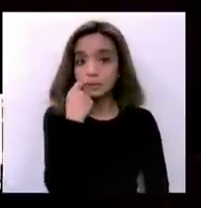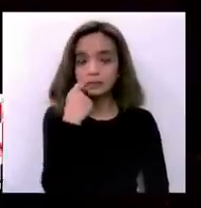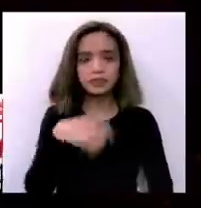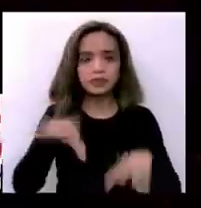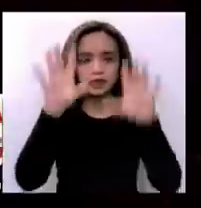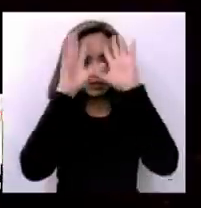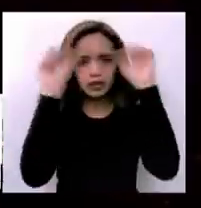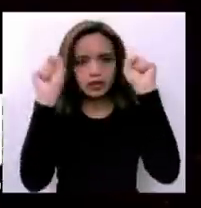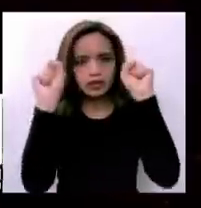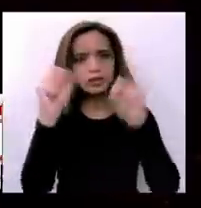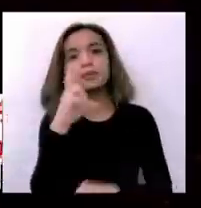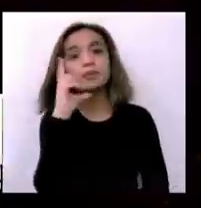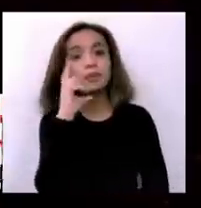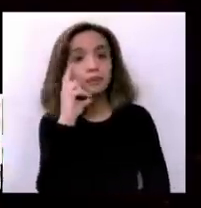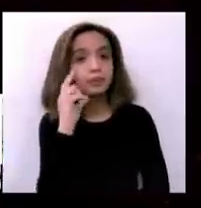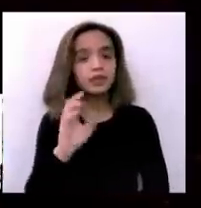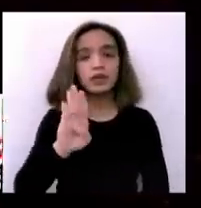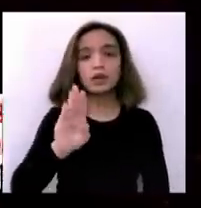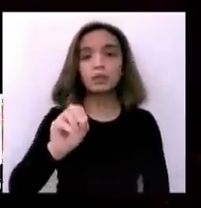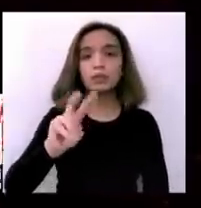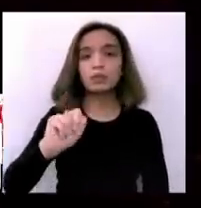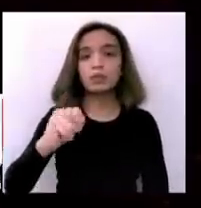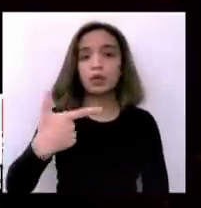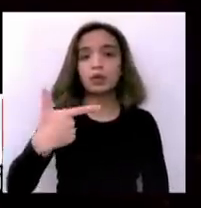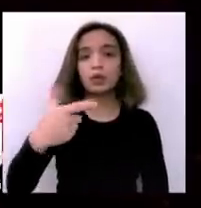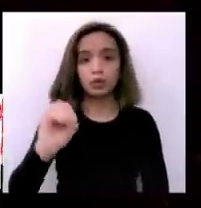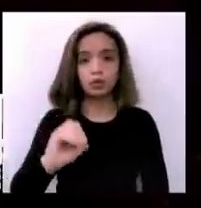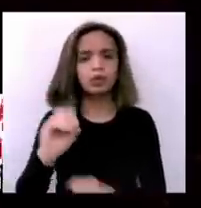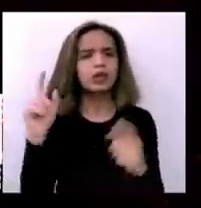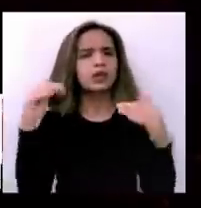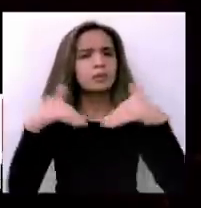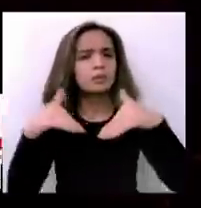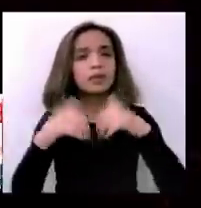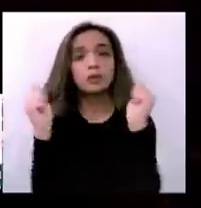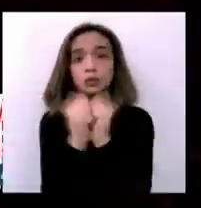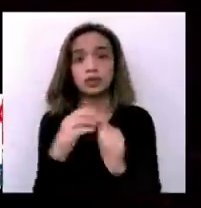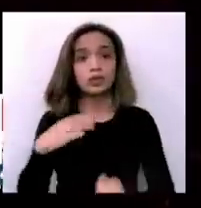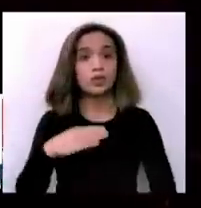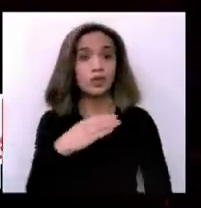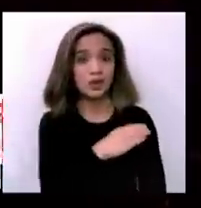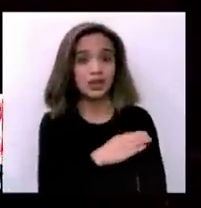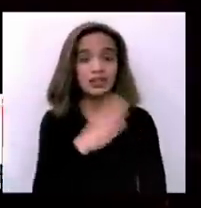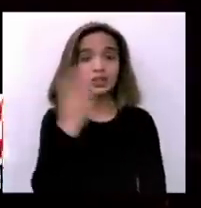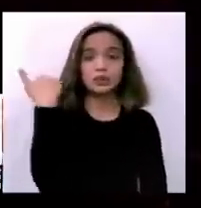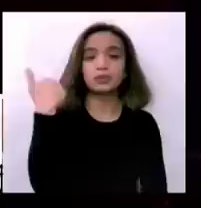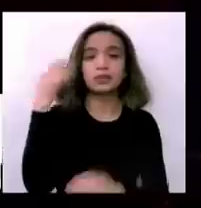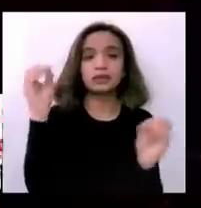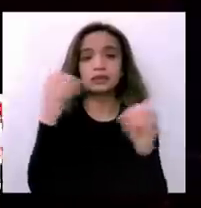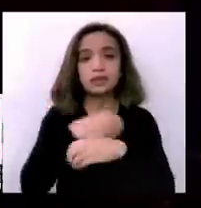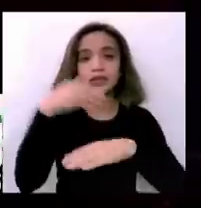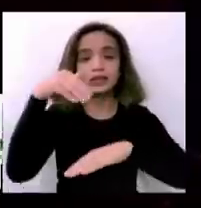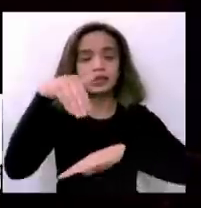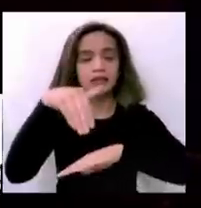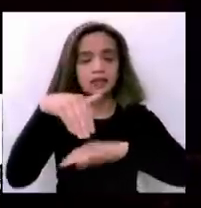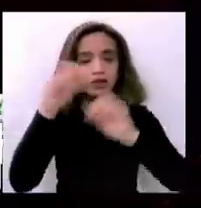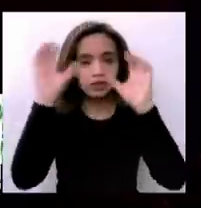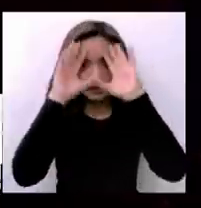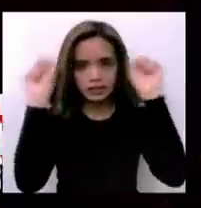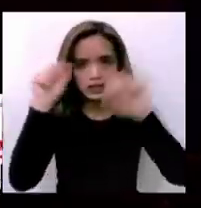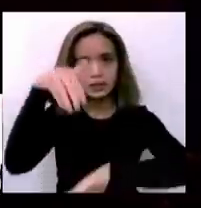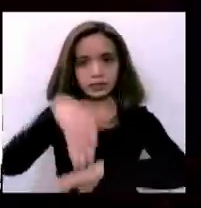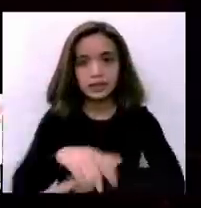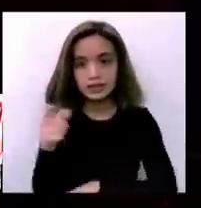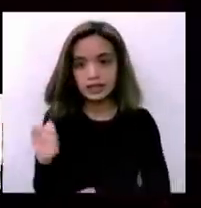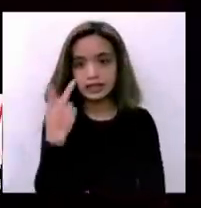President Rodrigo Duterte and Senator Bong met with congressmen in Malacañang last night. Let's get more details from one of the